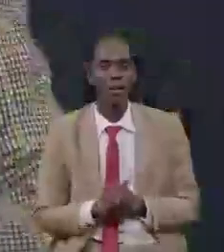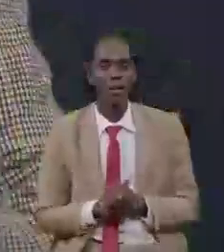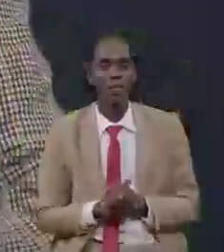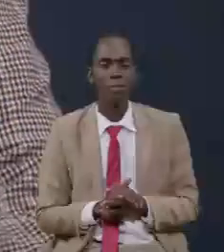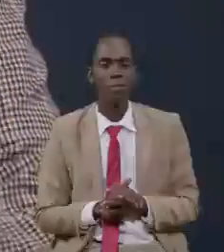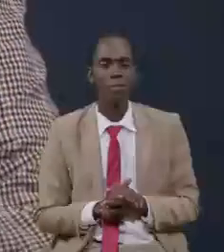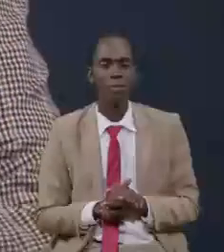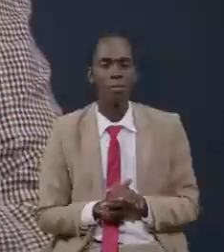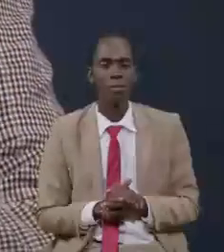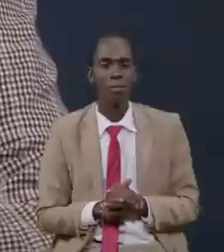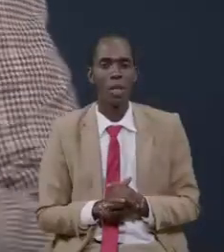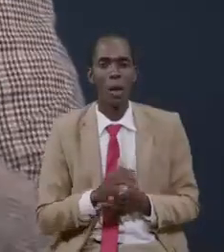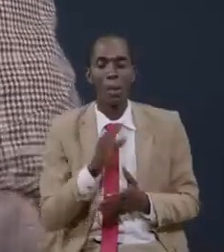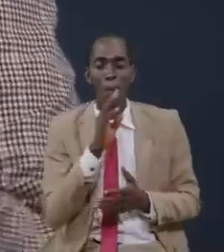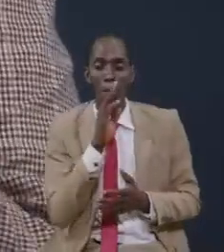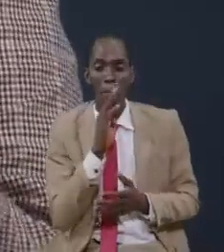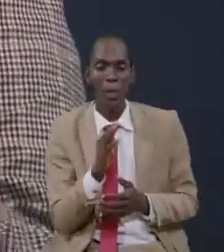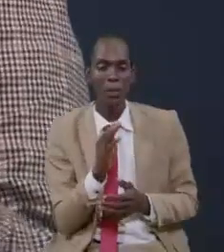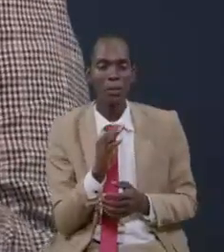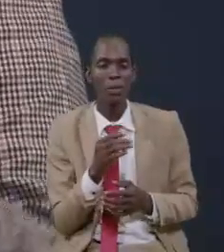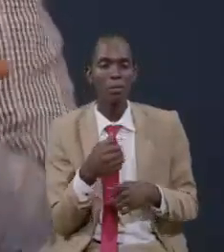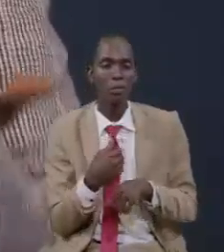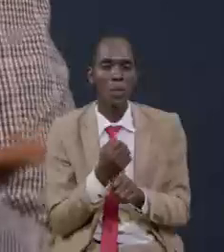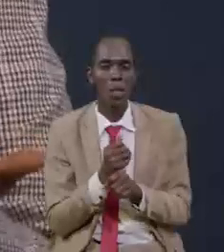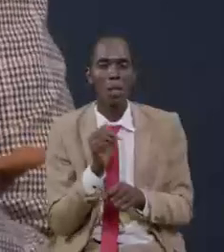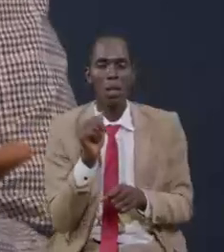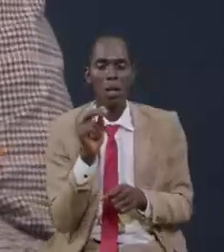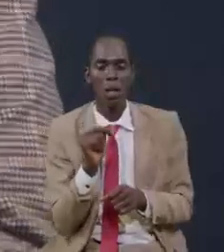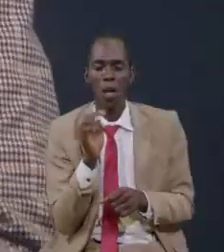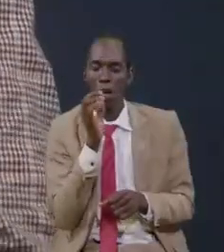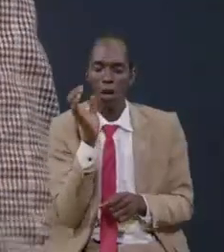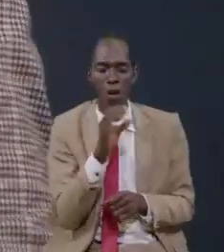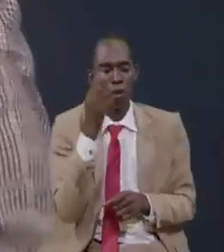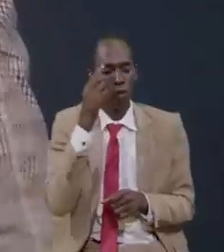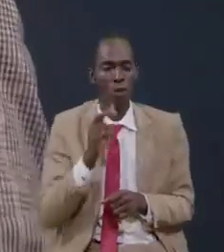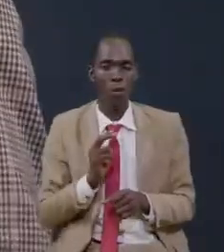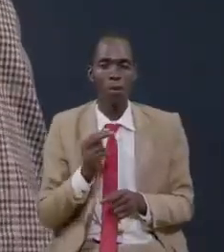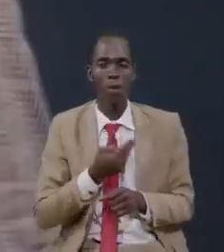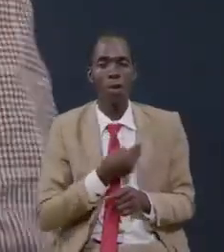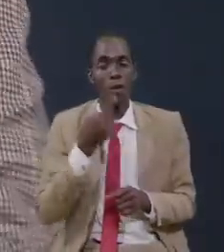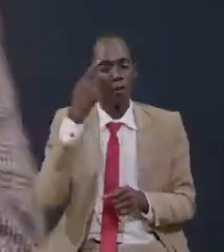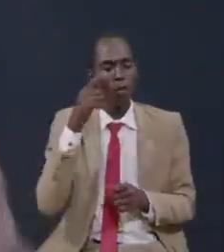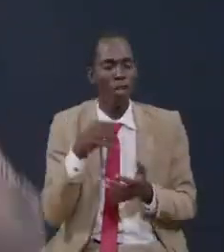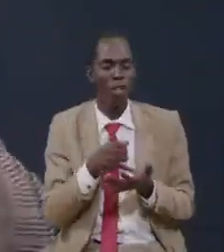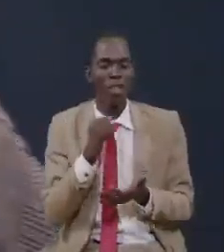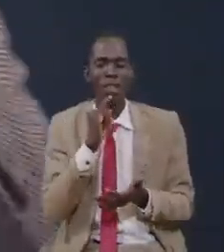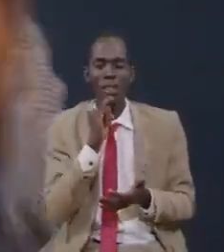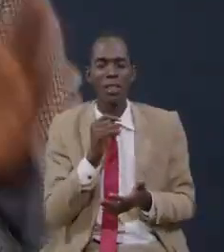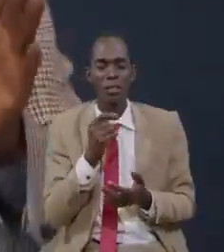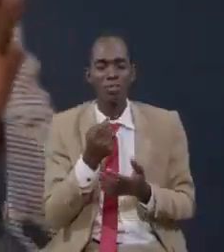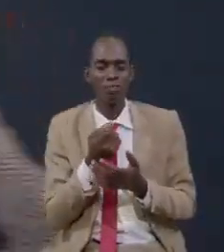Being made a curse for us, for it is written, cursed